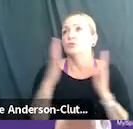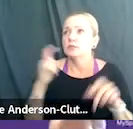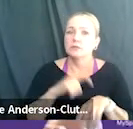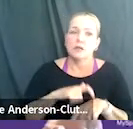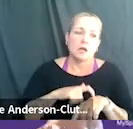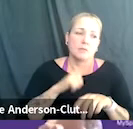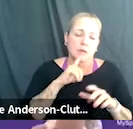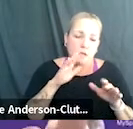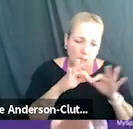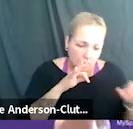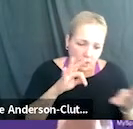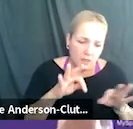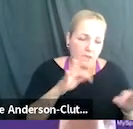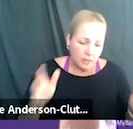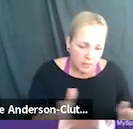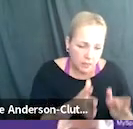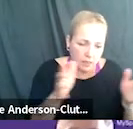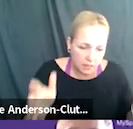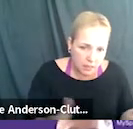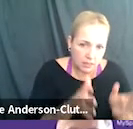eating.